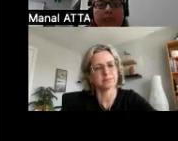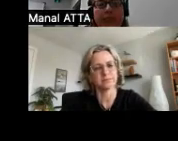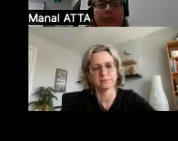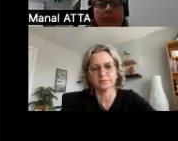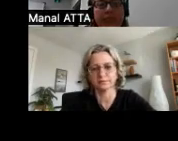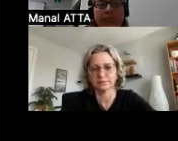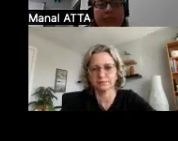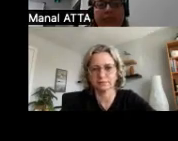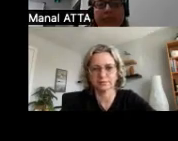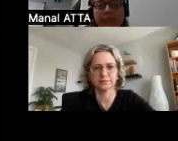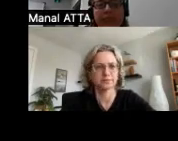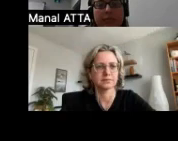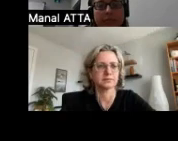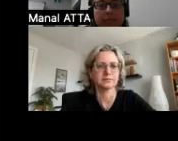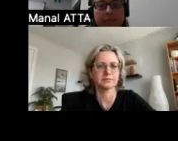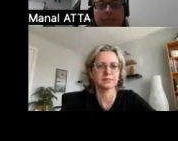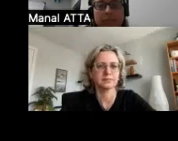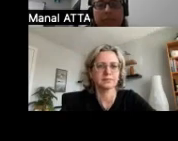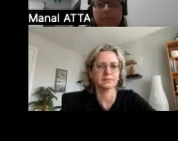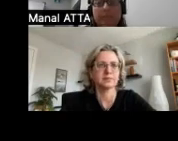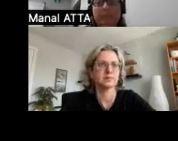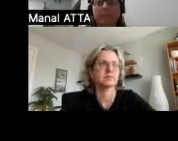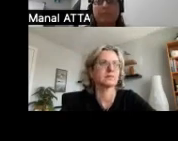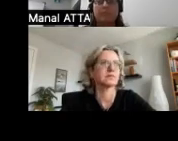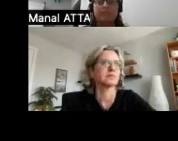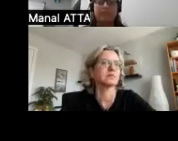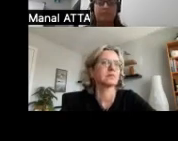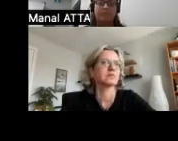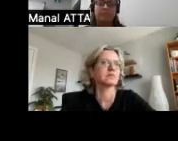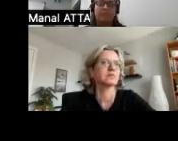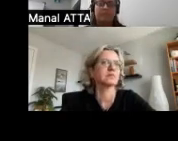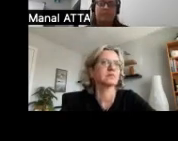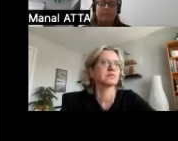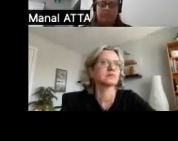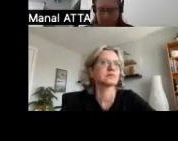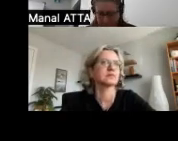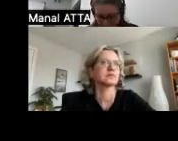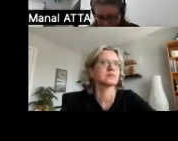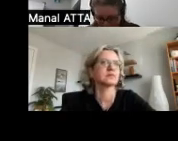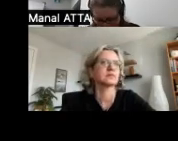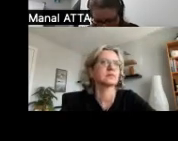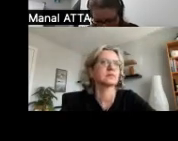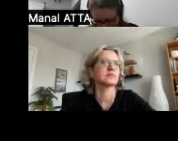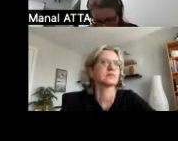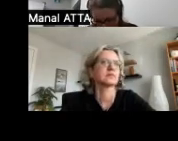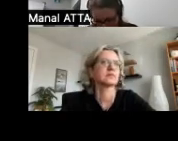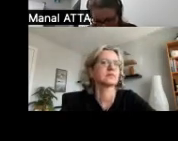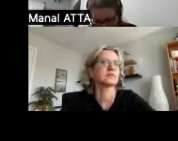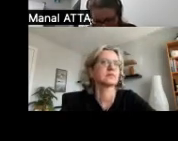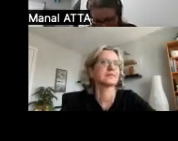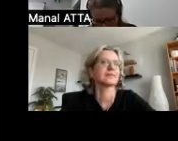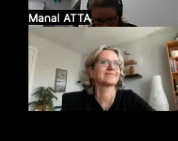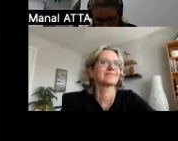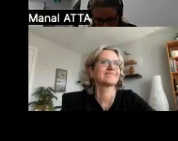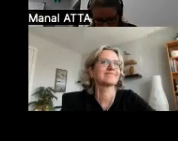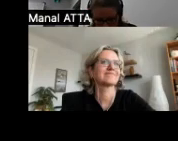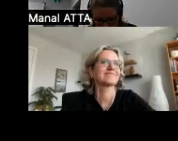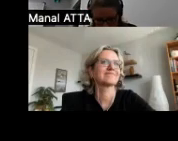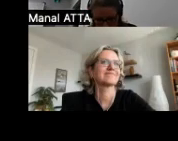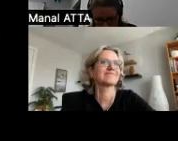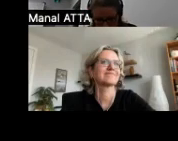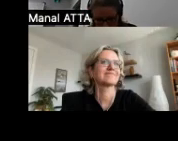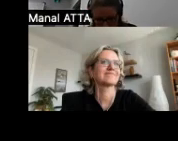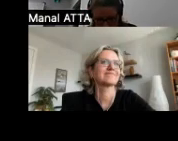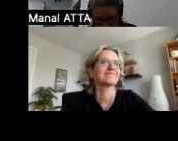tech Q&A. So Monica's going to talk to us about some of the tools and resources that people use when they're using YouTube